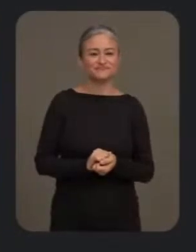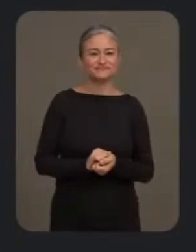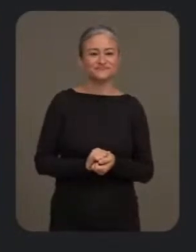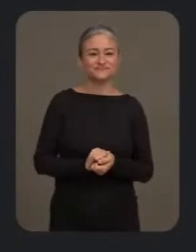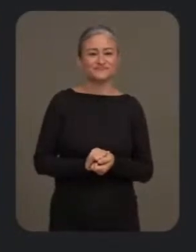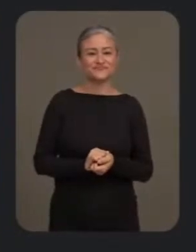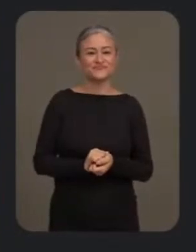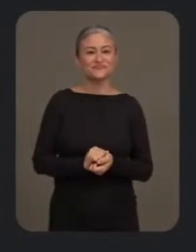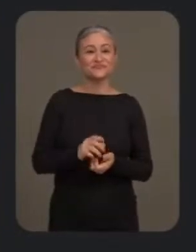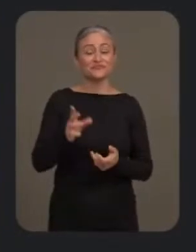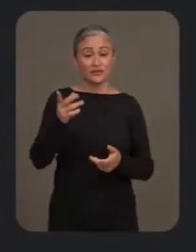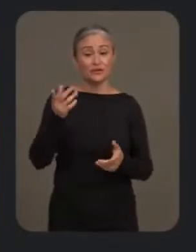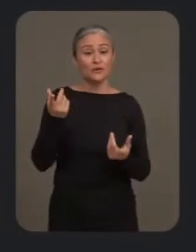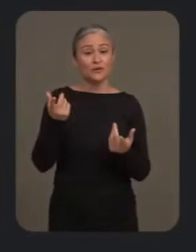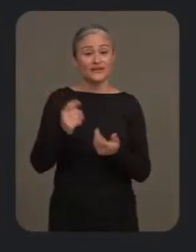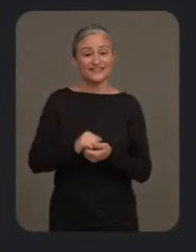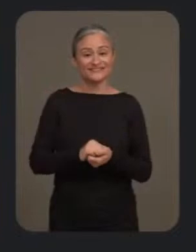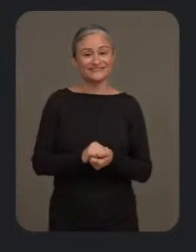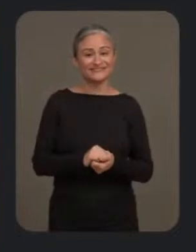Sending high